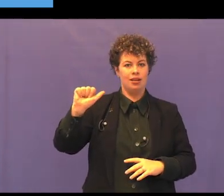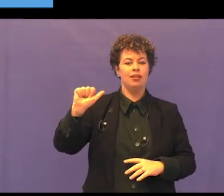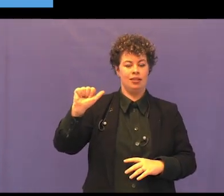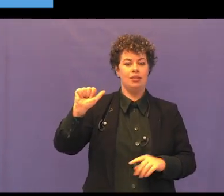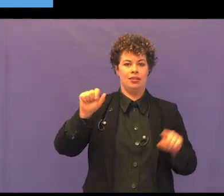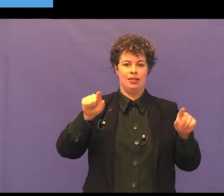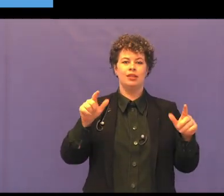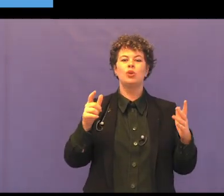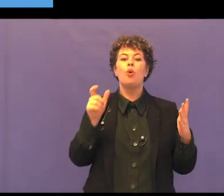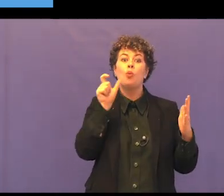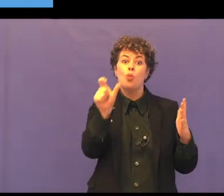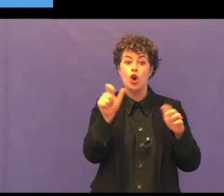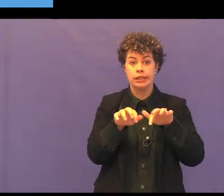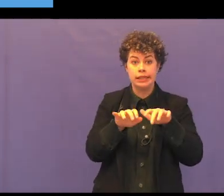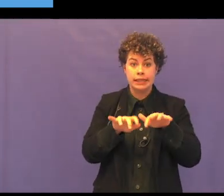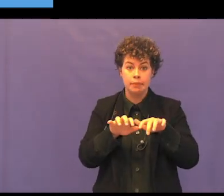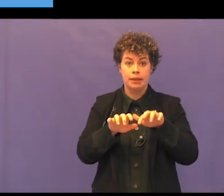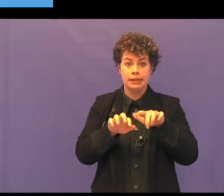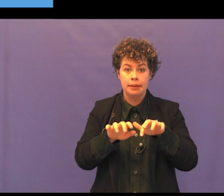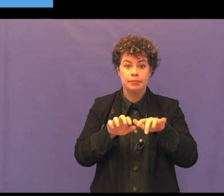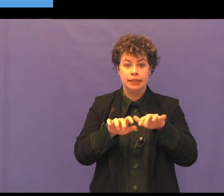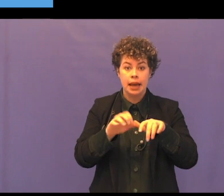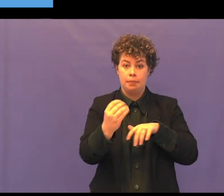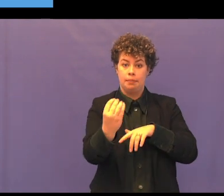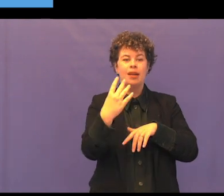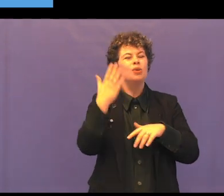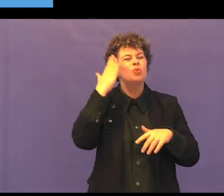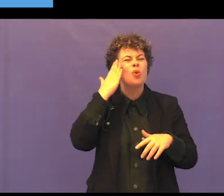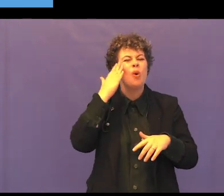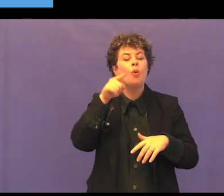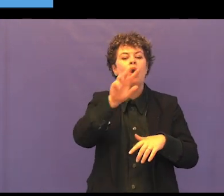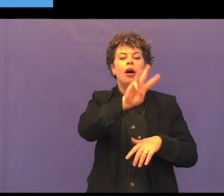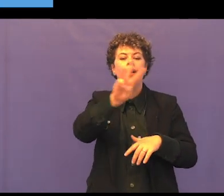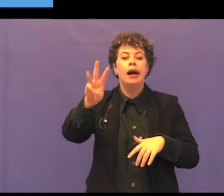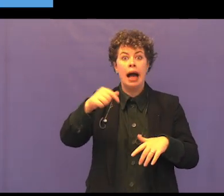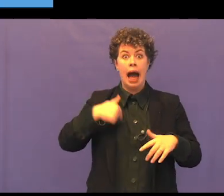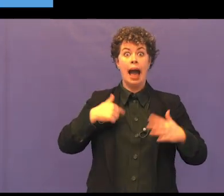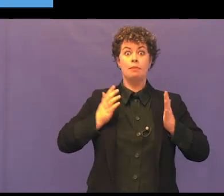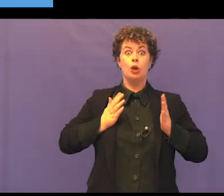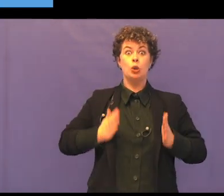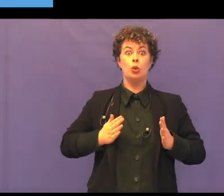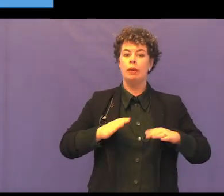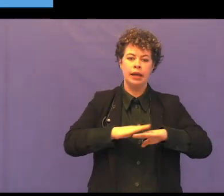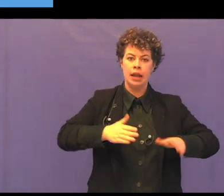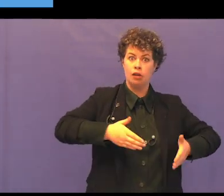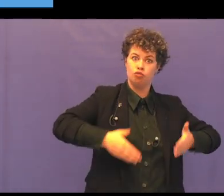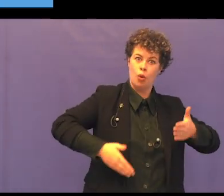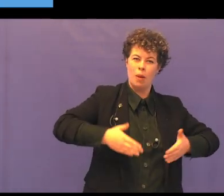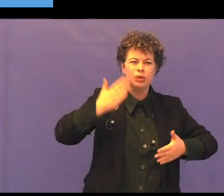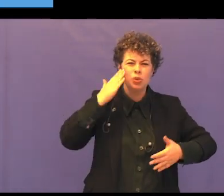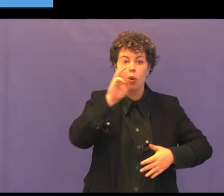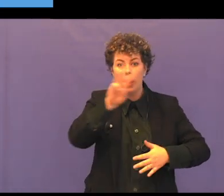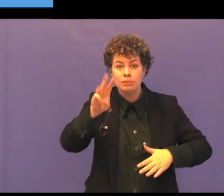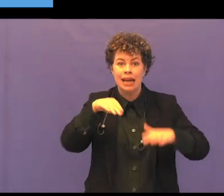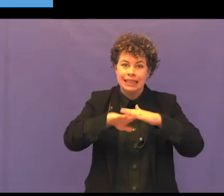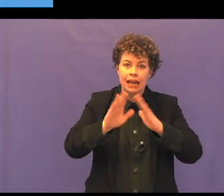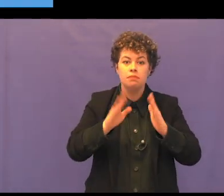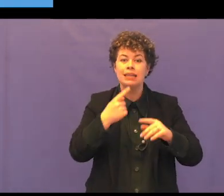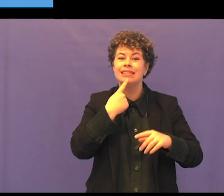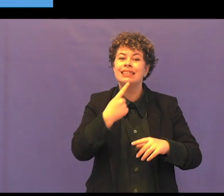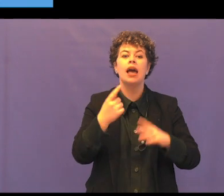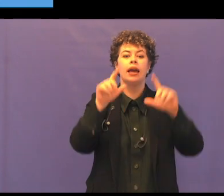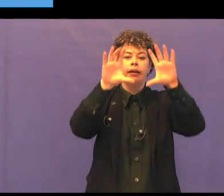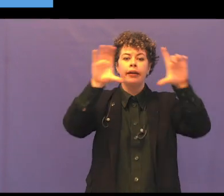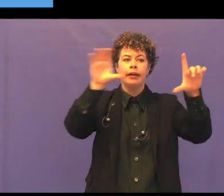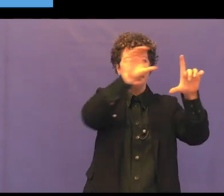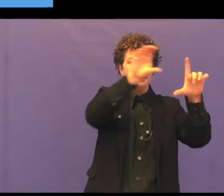are human and not a robot, which then allows for the digitization of particular texts, that this will be captured